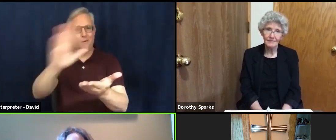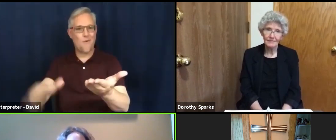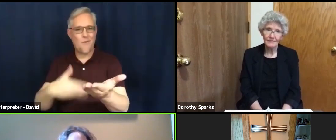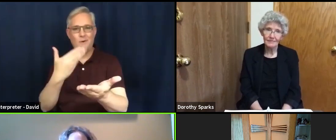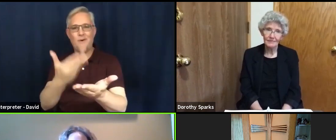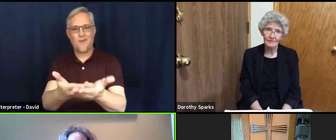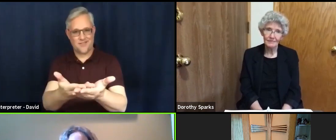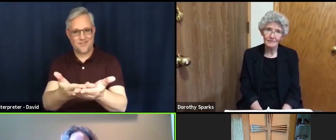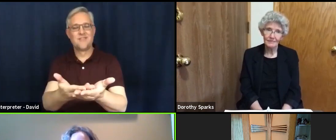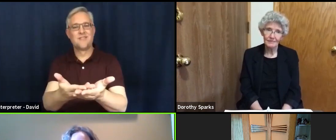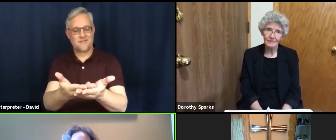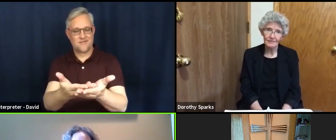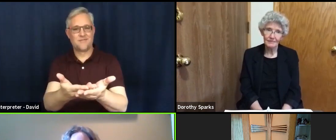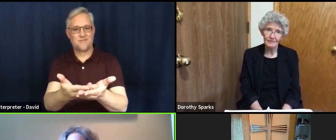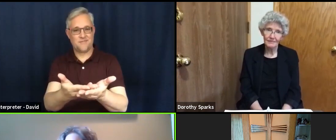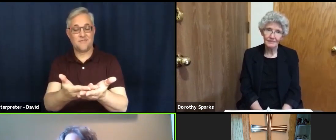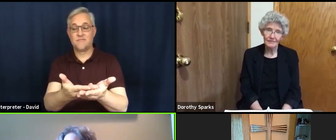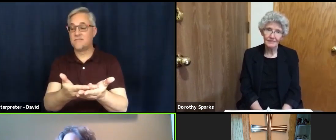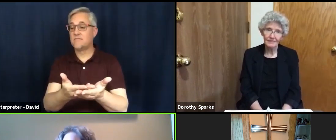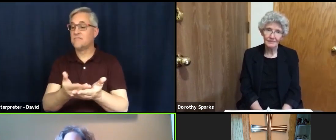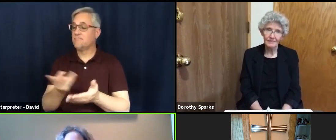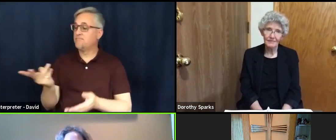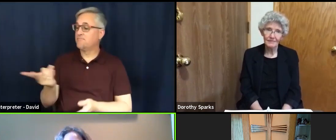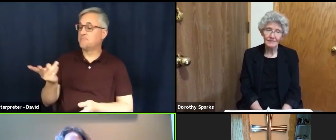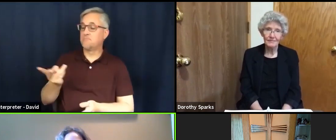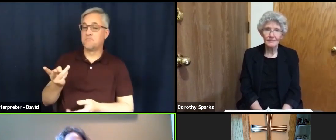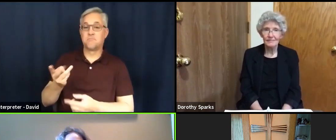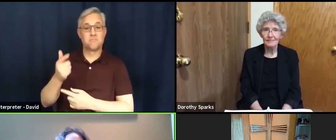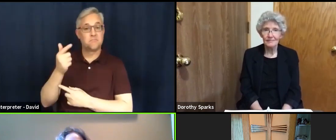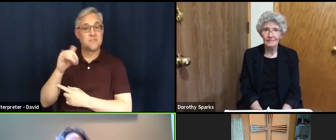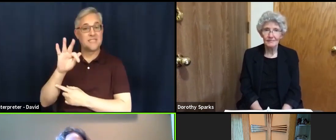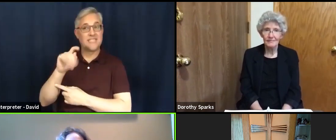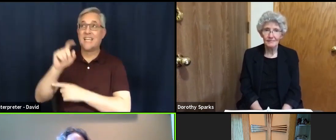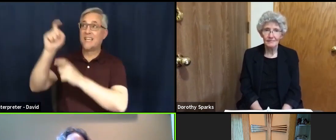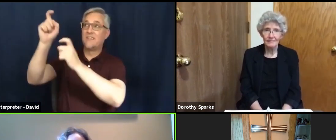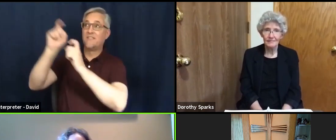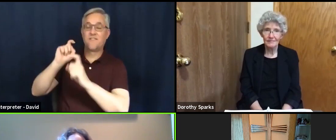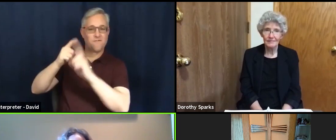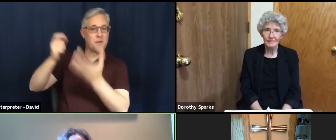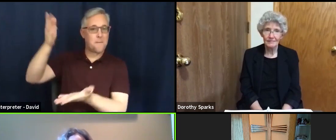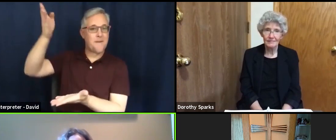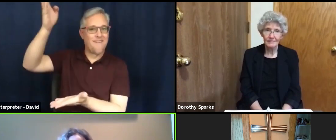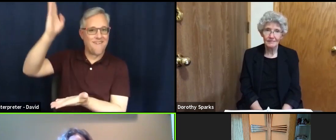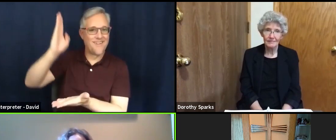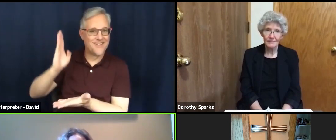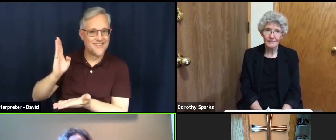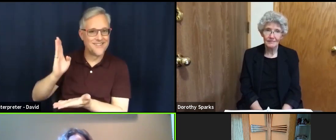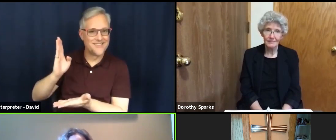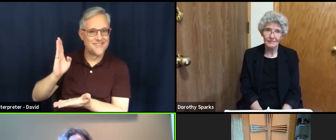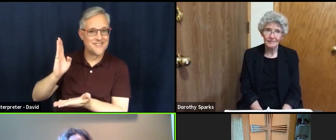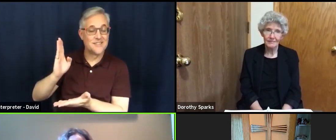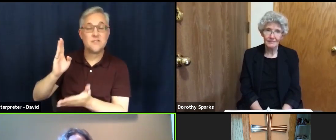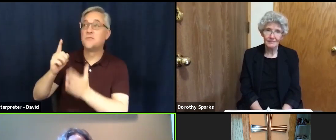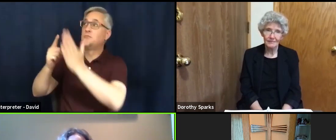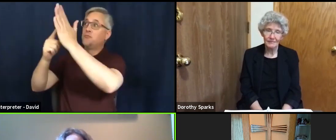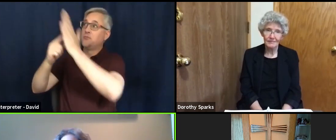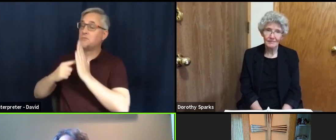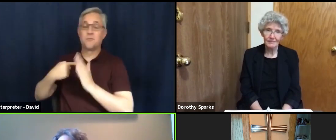This is a gift that God gives to us so we know we are not alone.